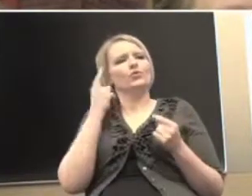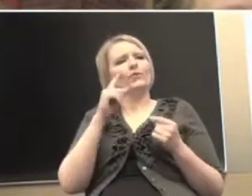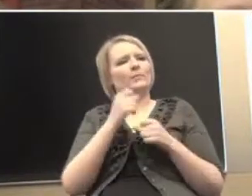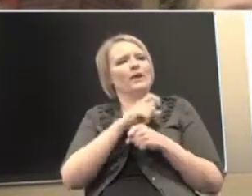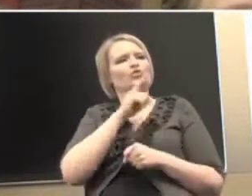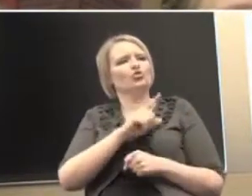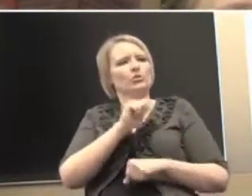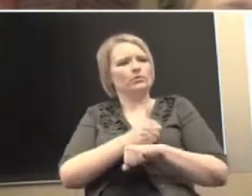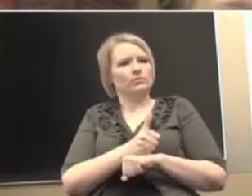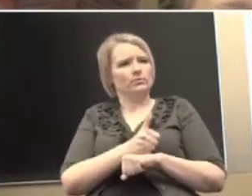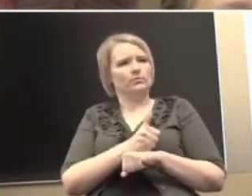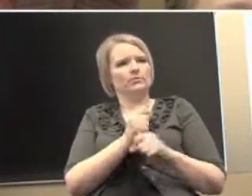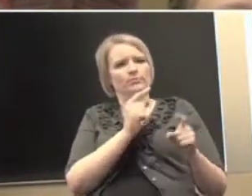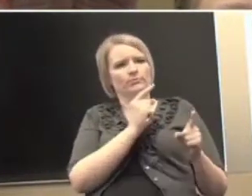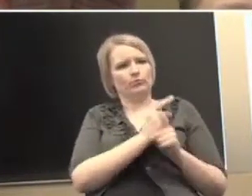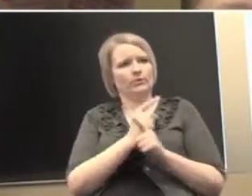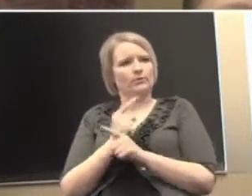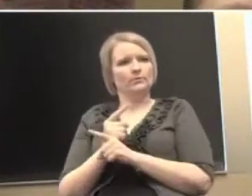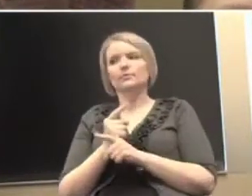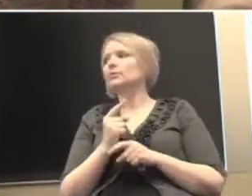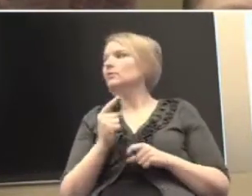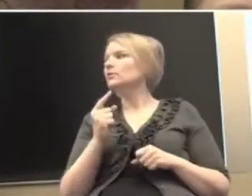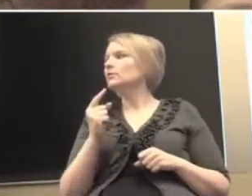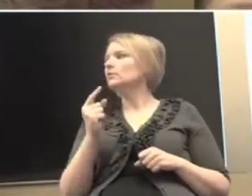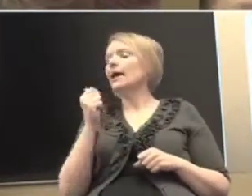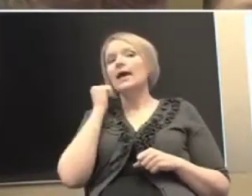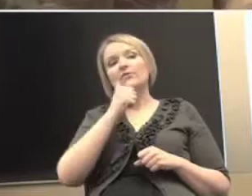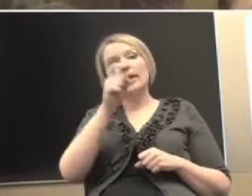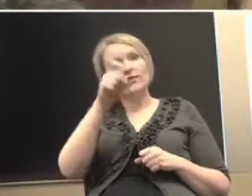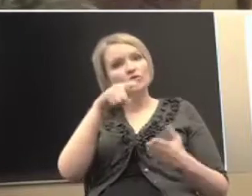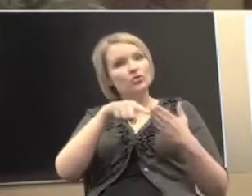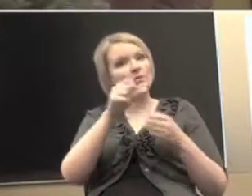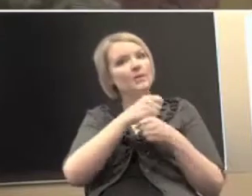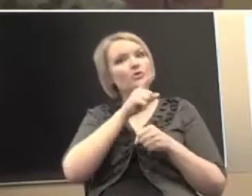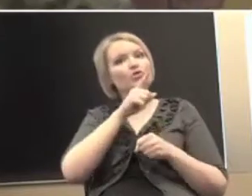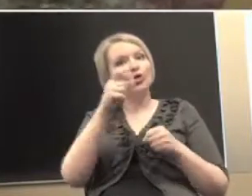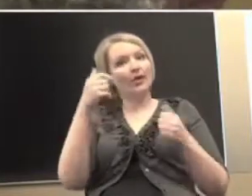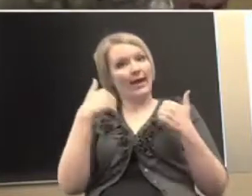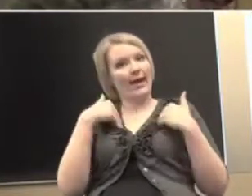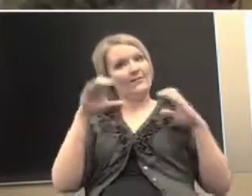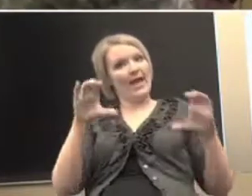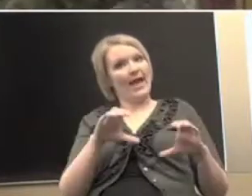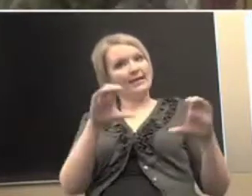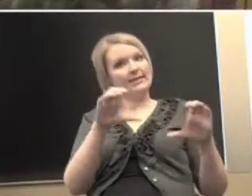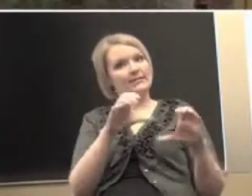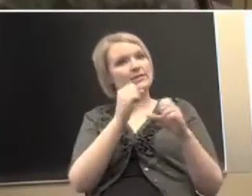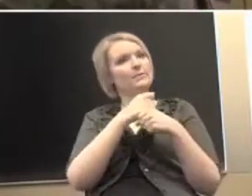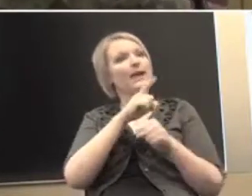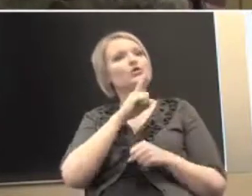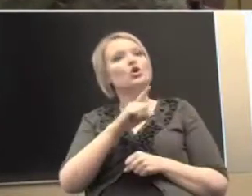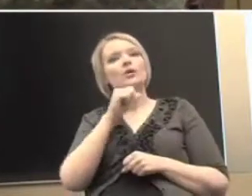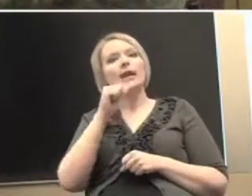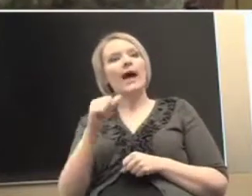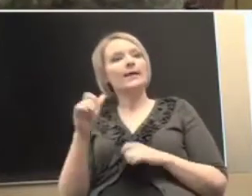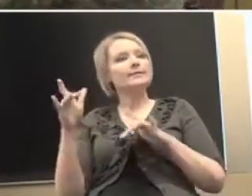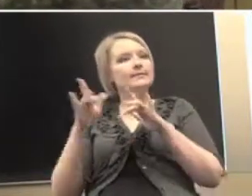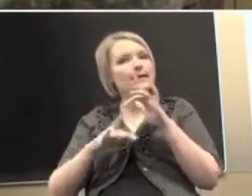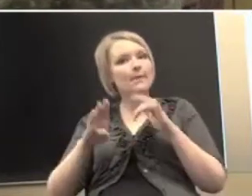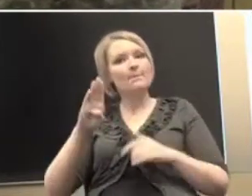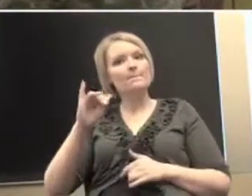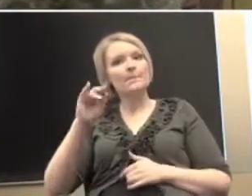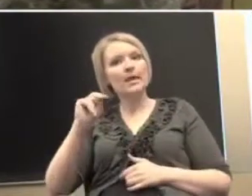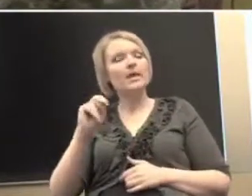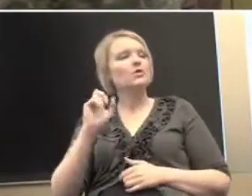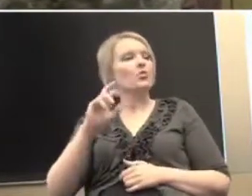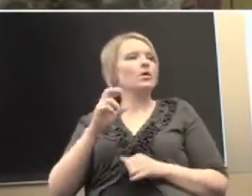I guess that every day that there were activities in the bin, that the bin didn't get skipped, or that there were